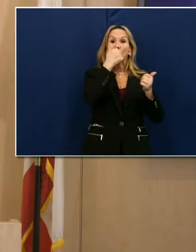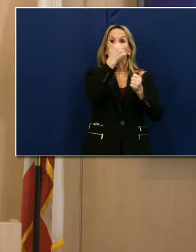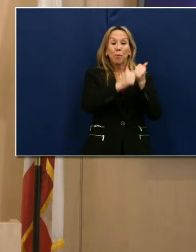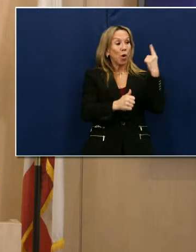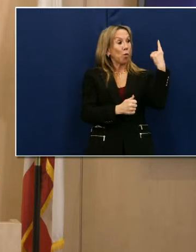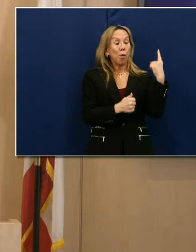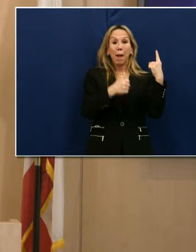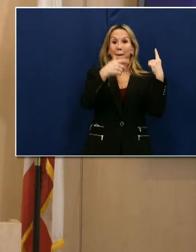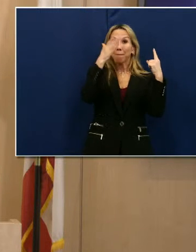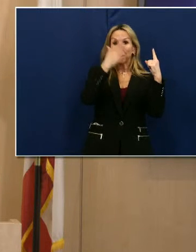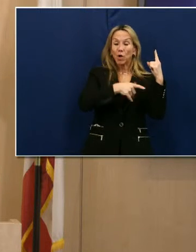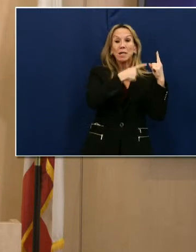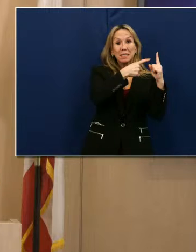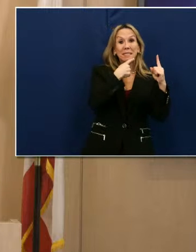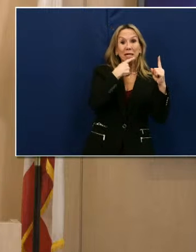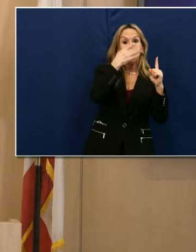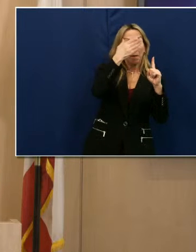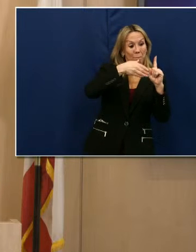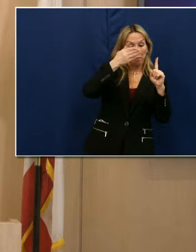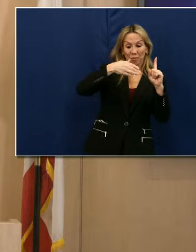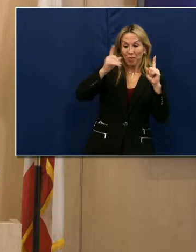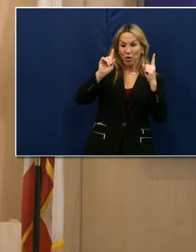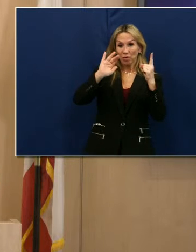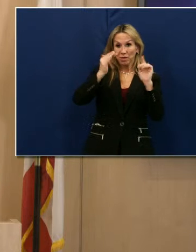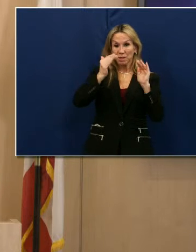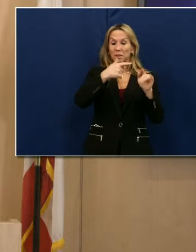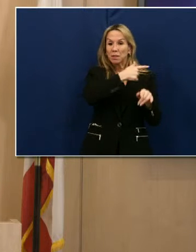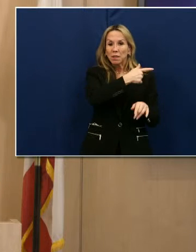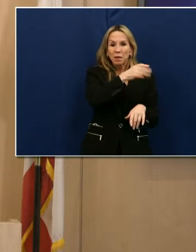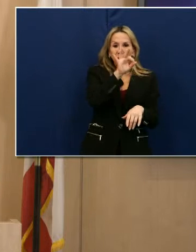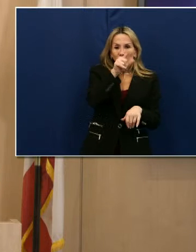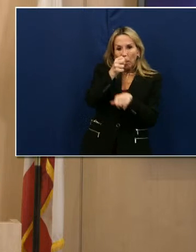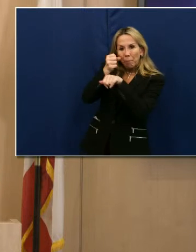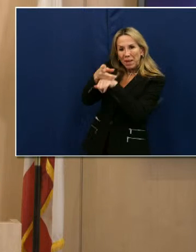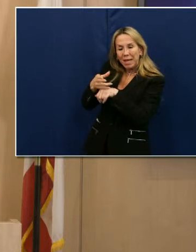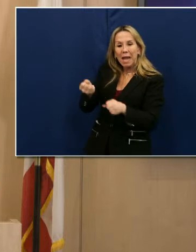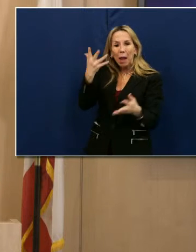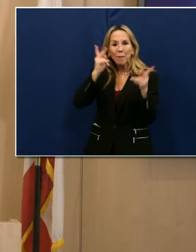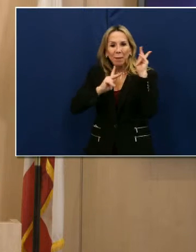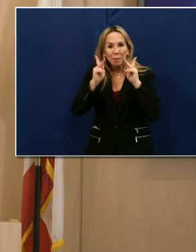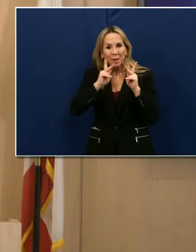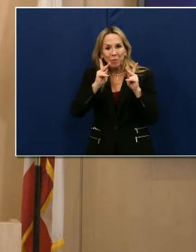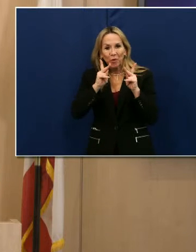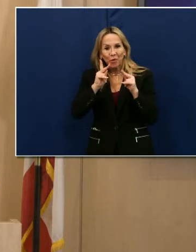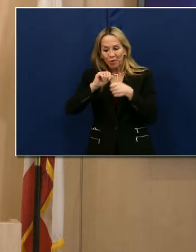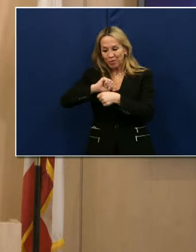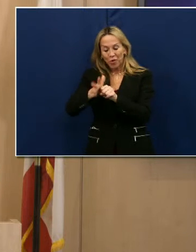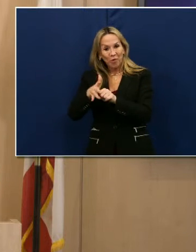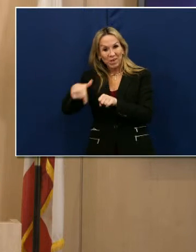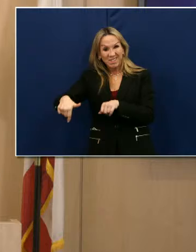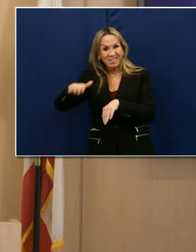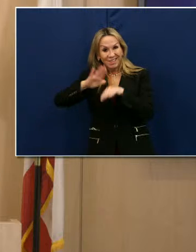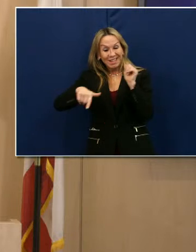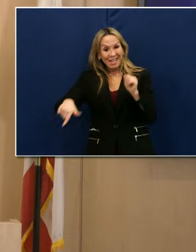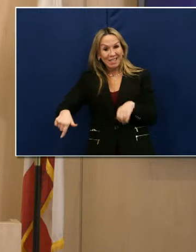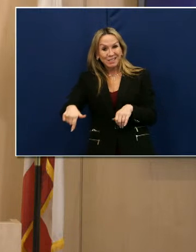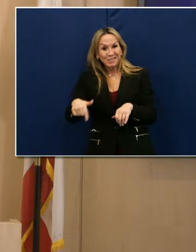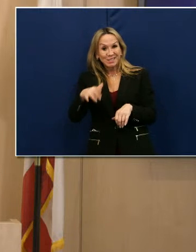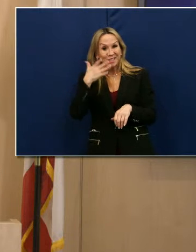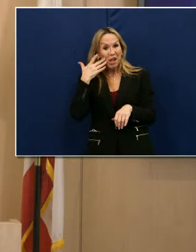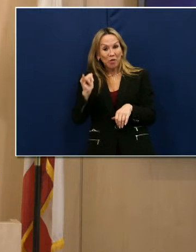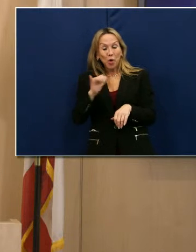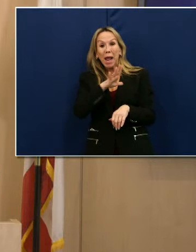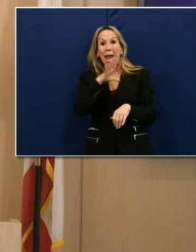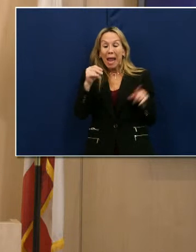more COVID cases than California. Per person, Florida has more COVID hospitalizations than California, and per